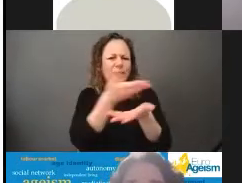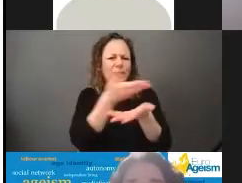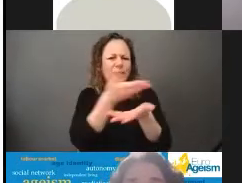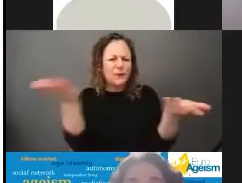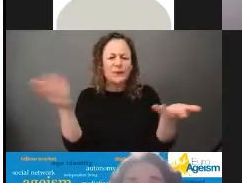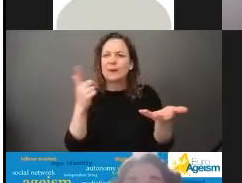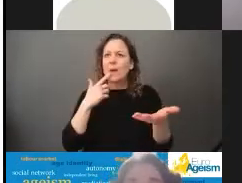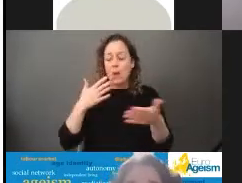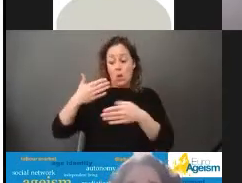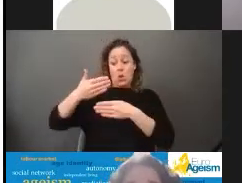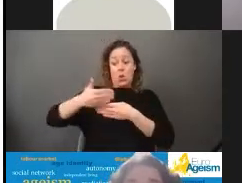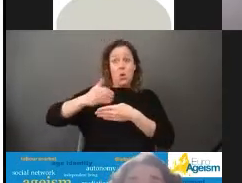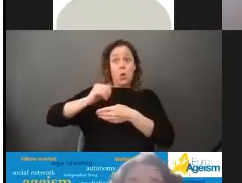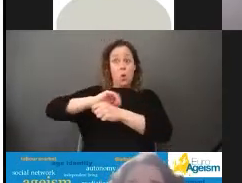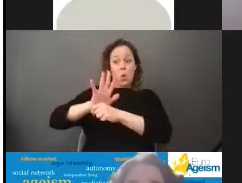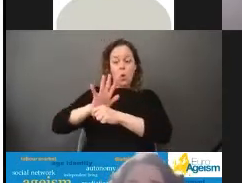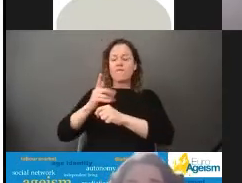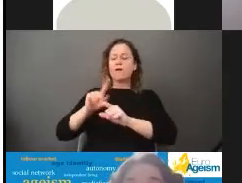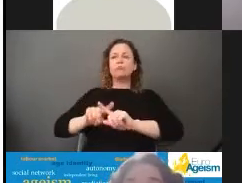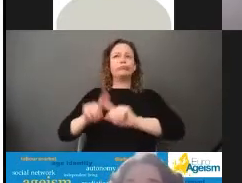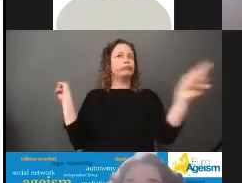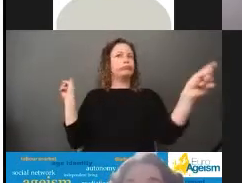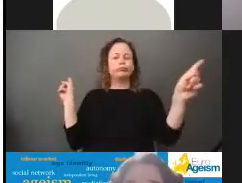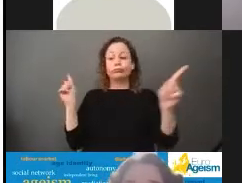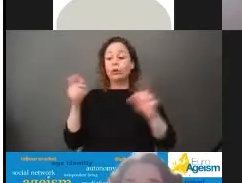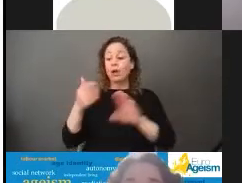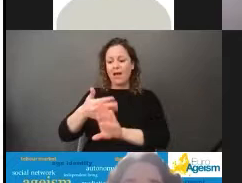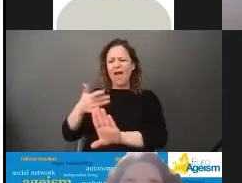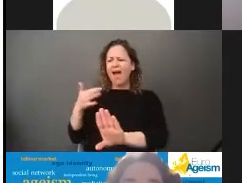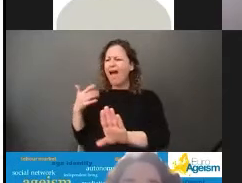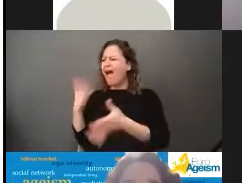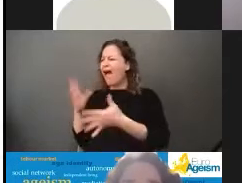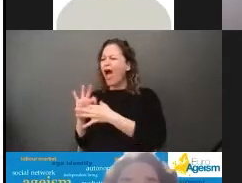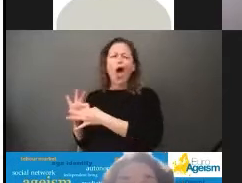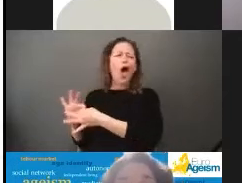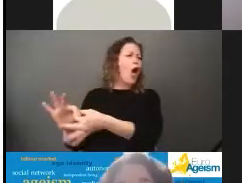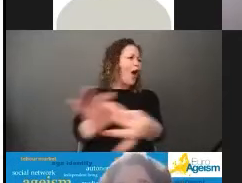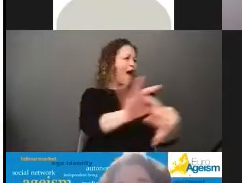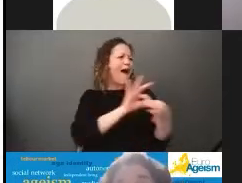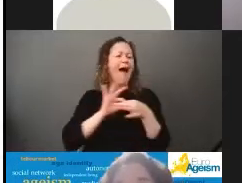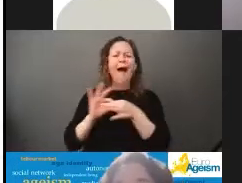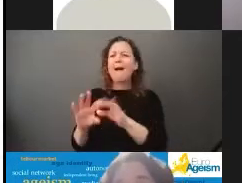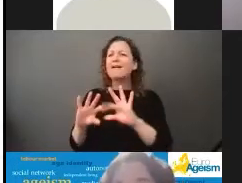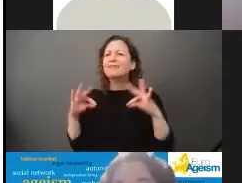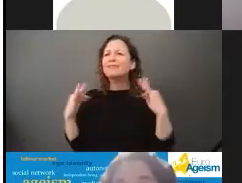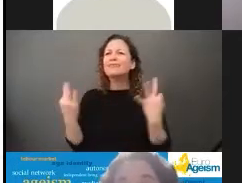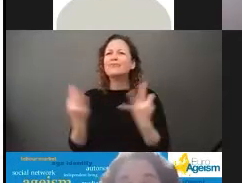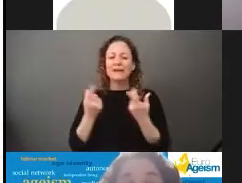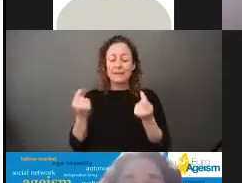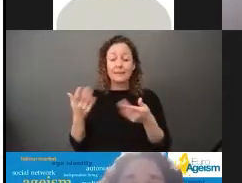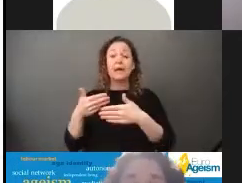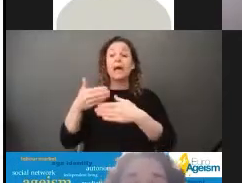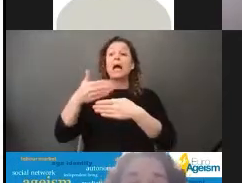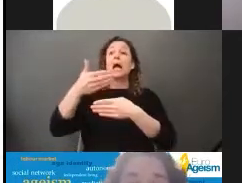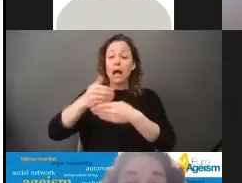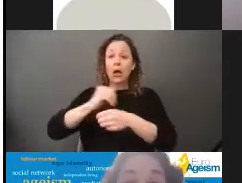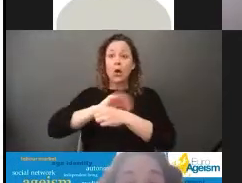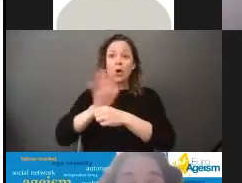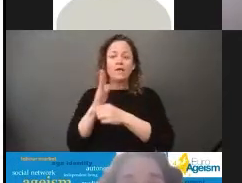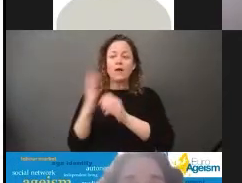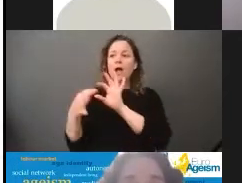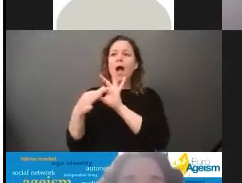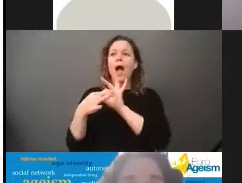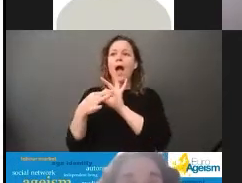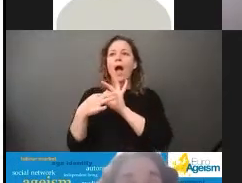before, when there was a connection, a physical connection with family members, and life after the pandemic, when this connection